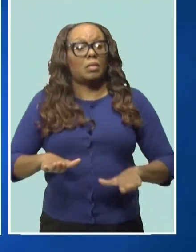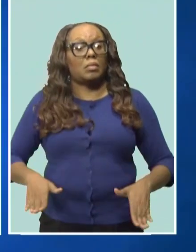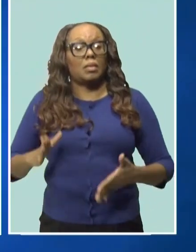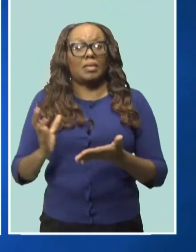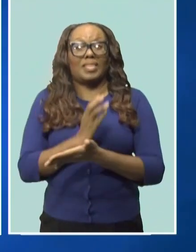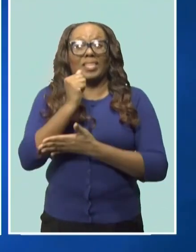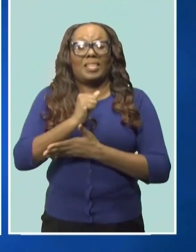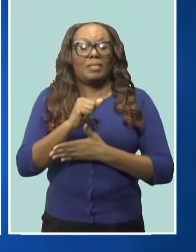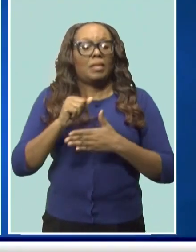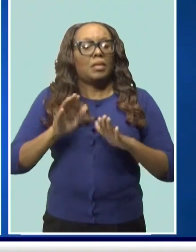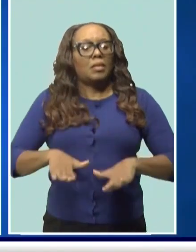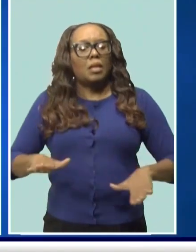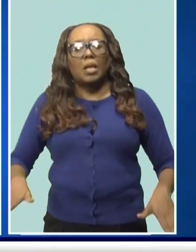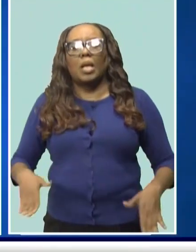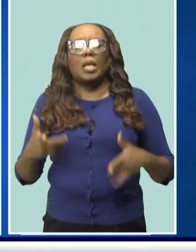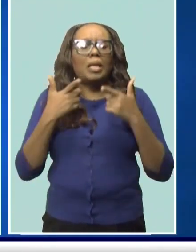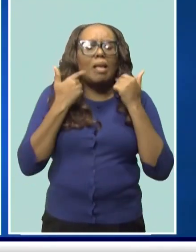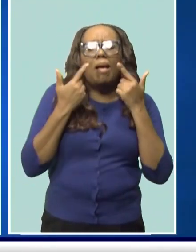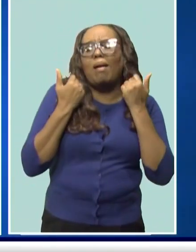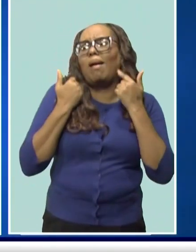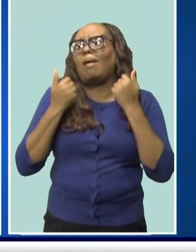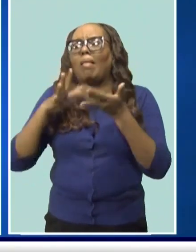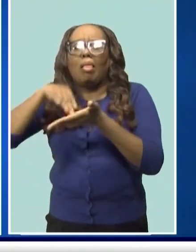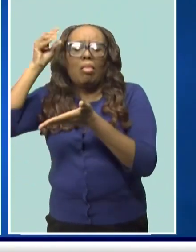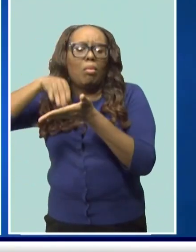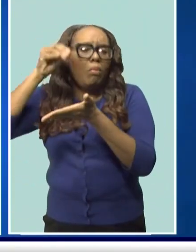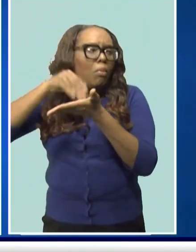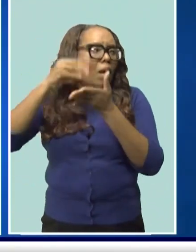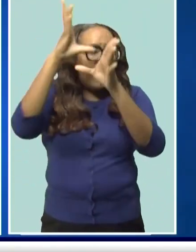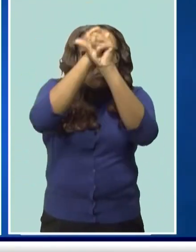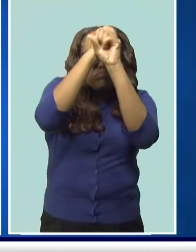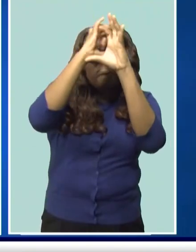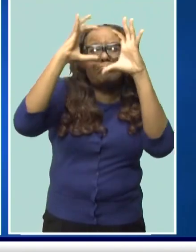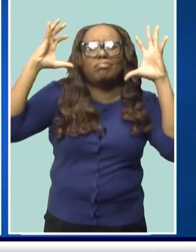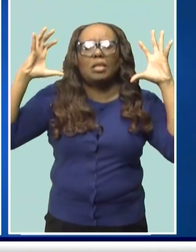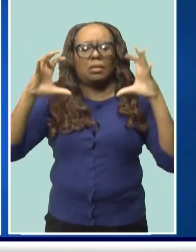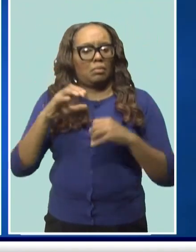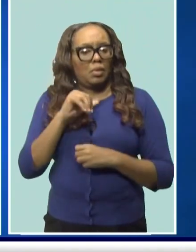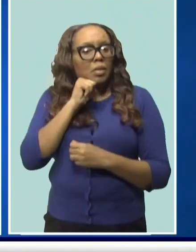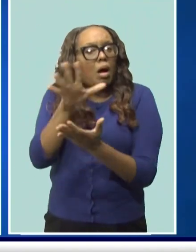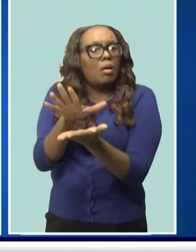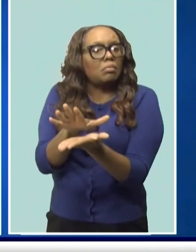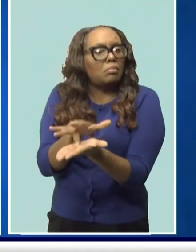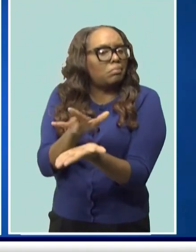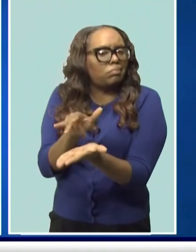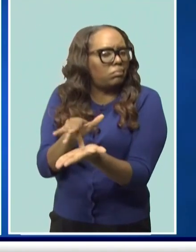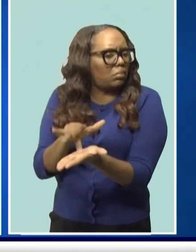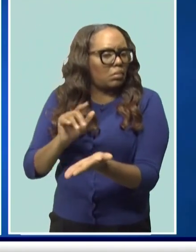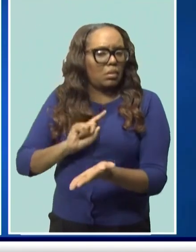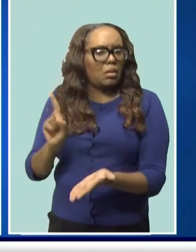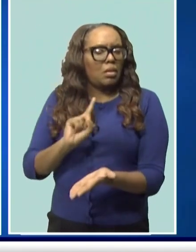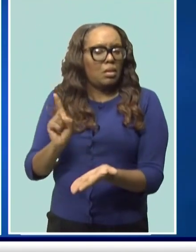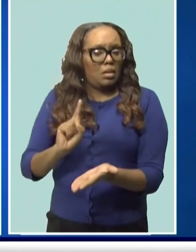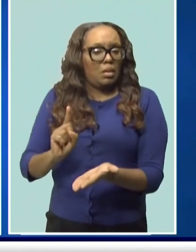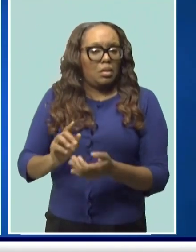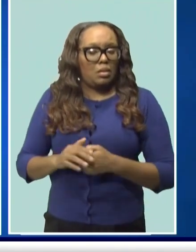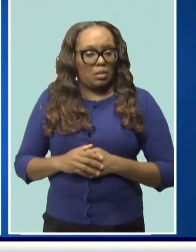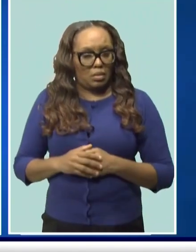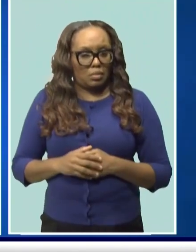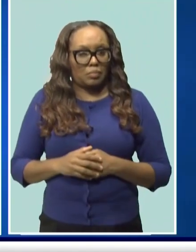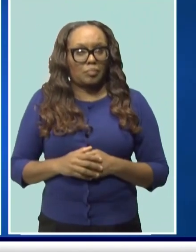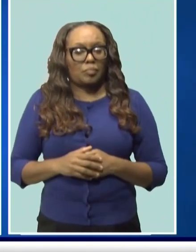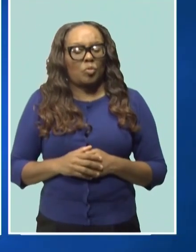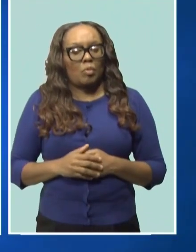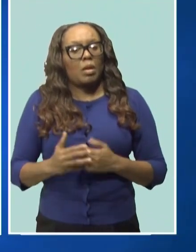with laughter, learning and dreams, not exploitation. Let's accelerate